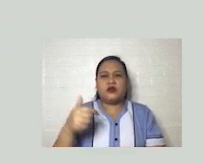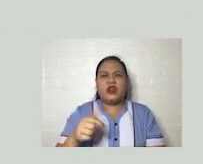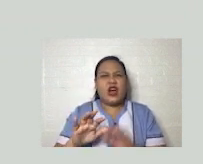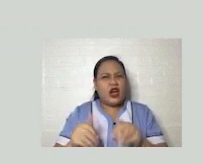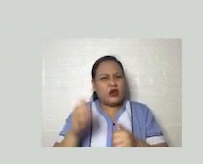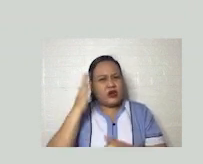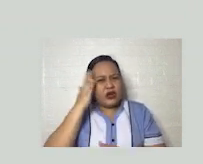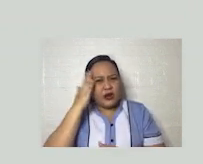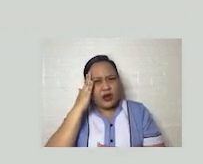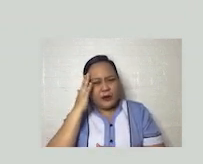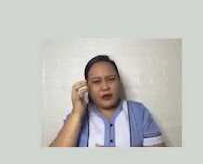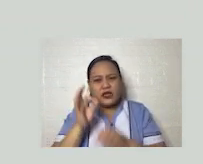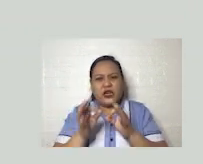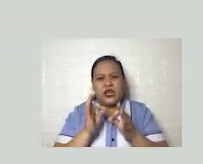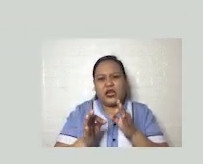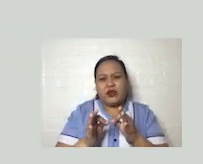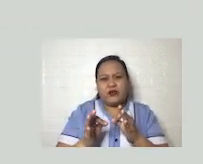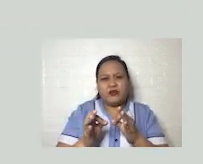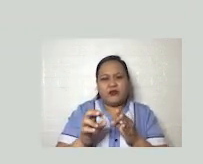if the seeds are viable?